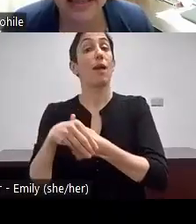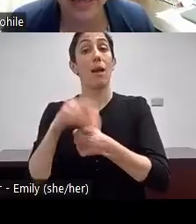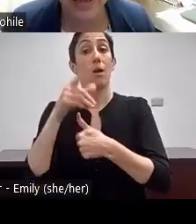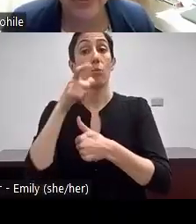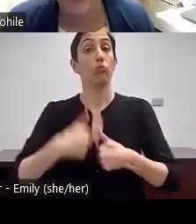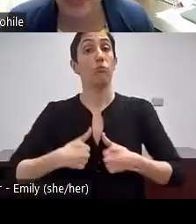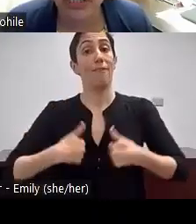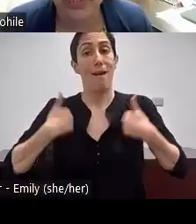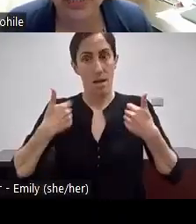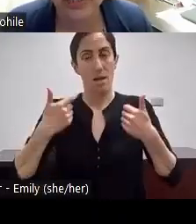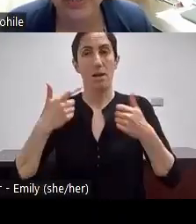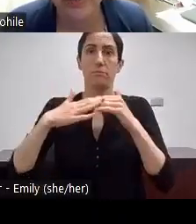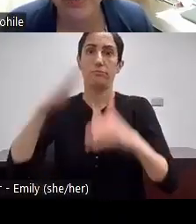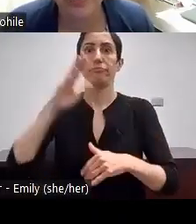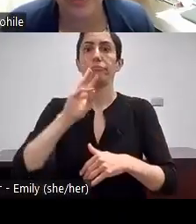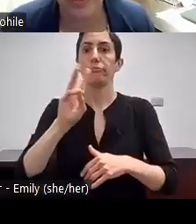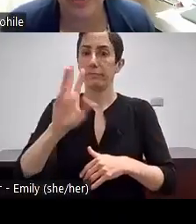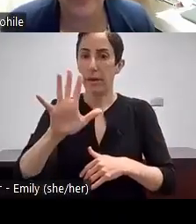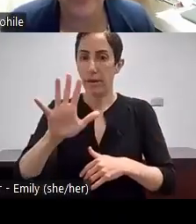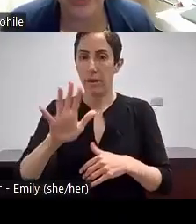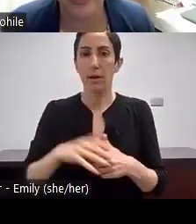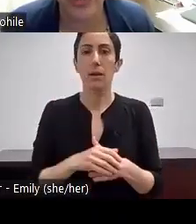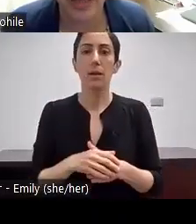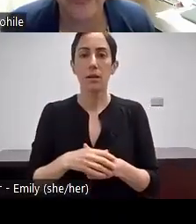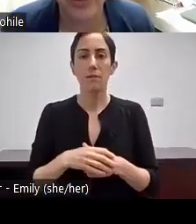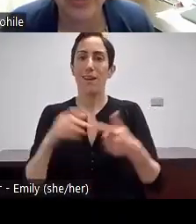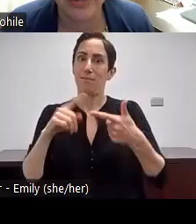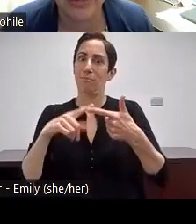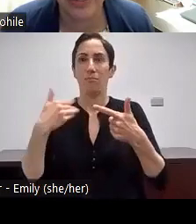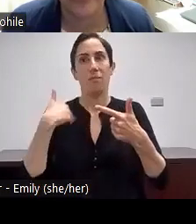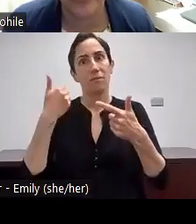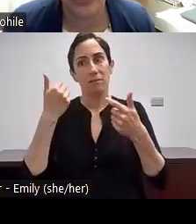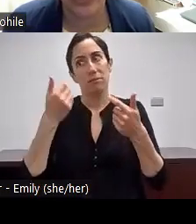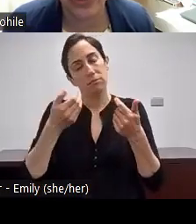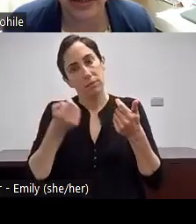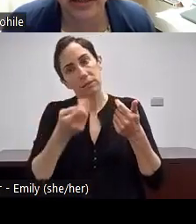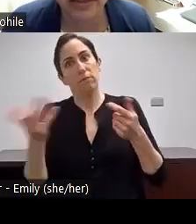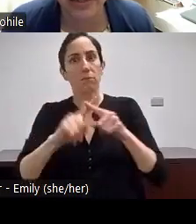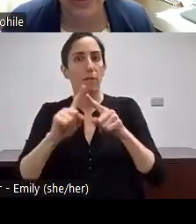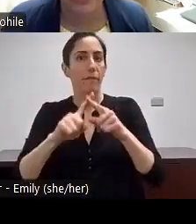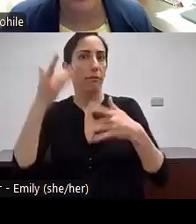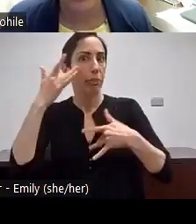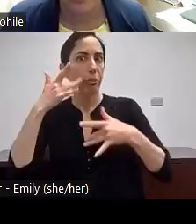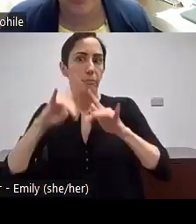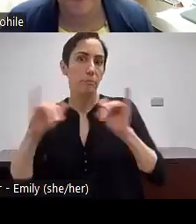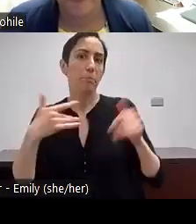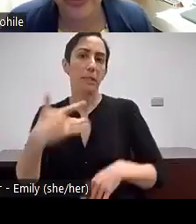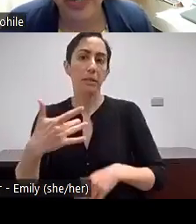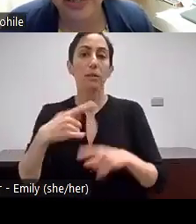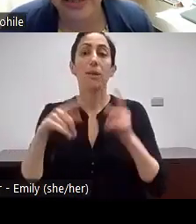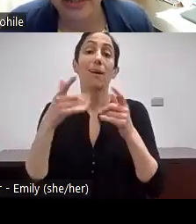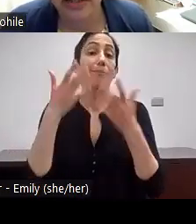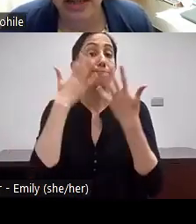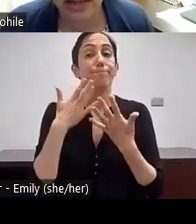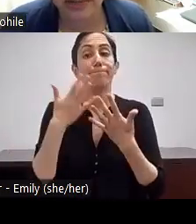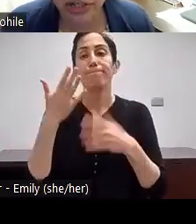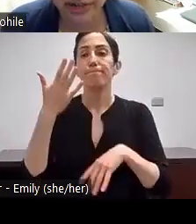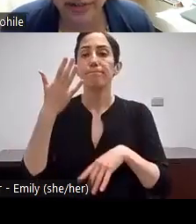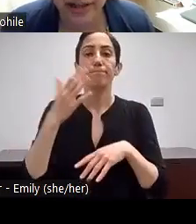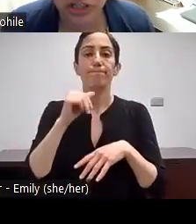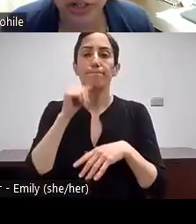slides. But unfortunately, there's limited but growing evidence on care for older adults. The workforce has